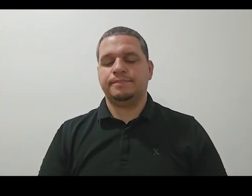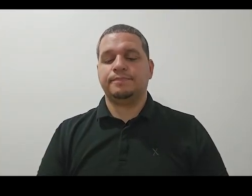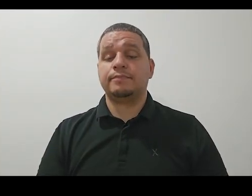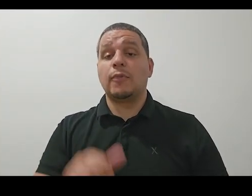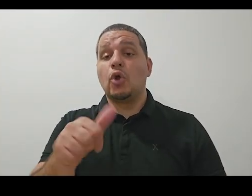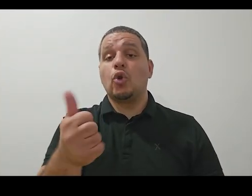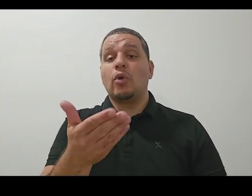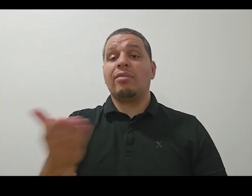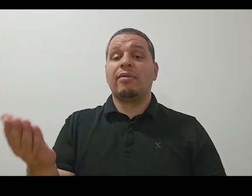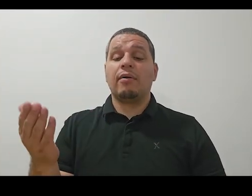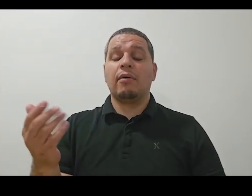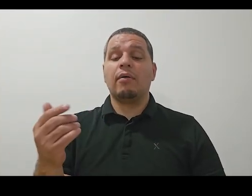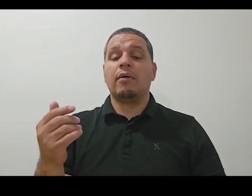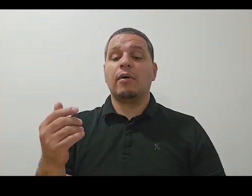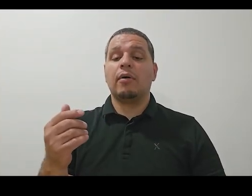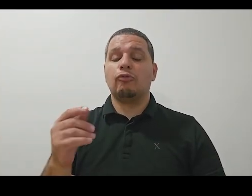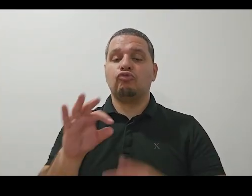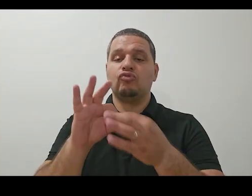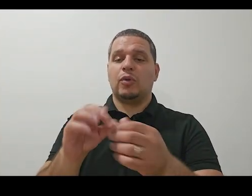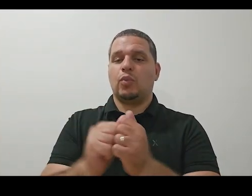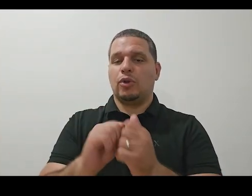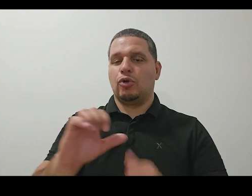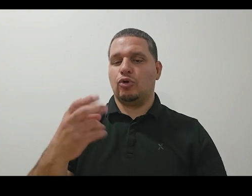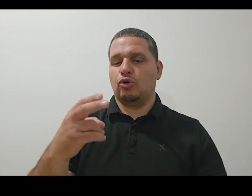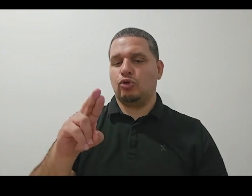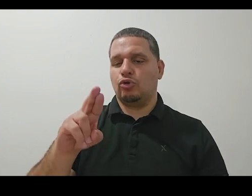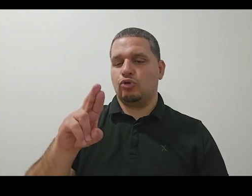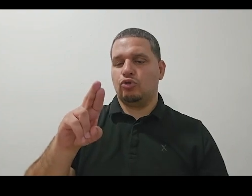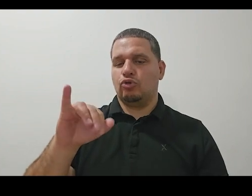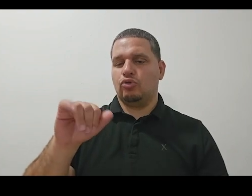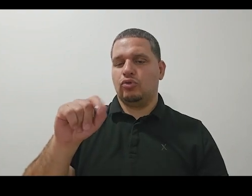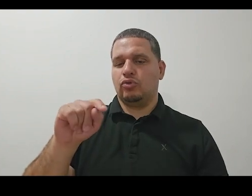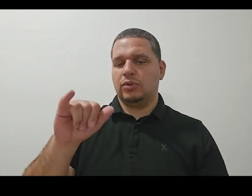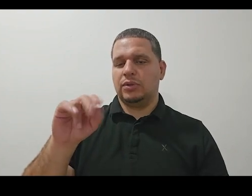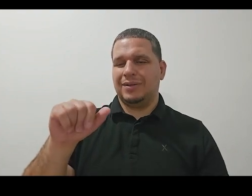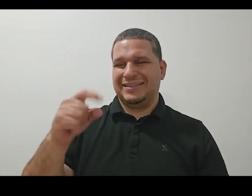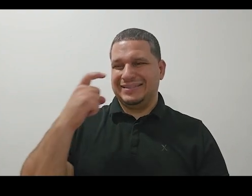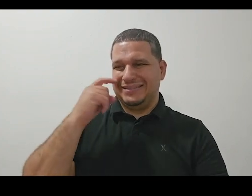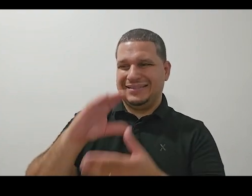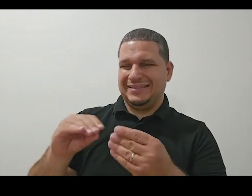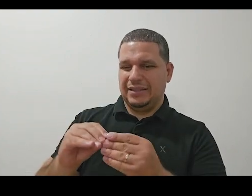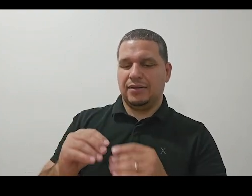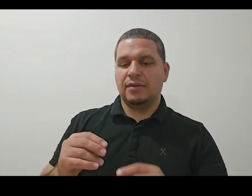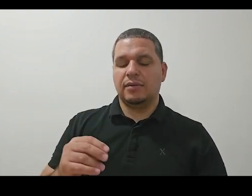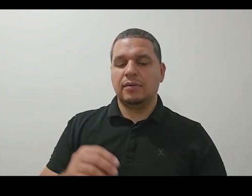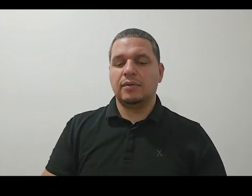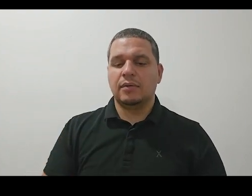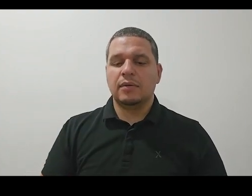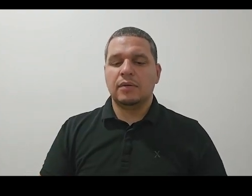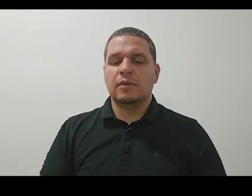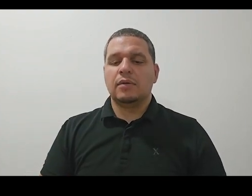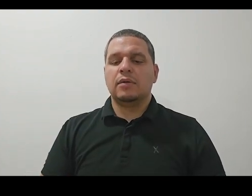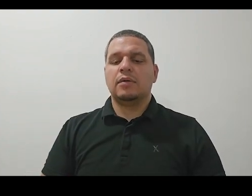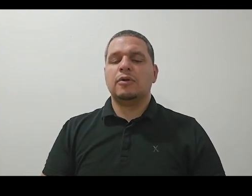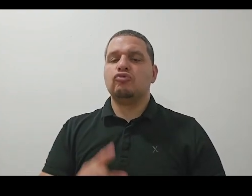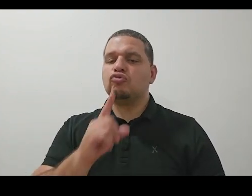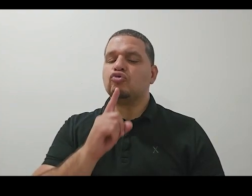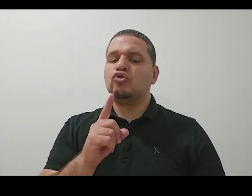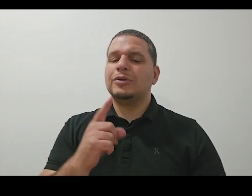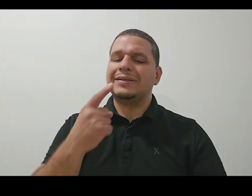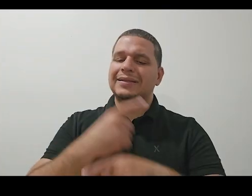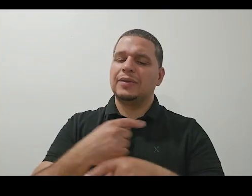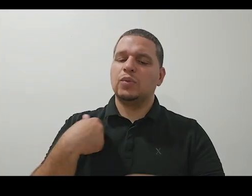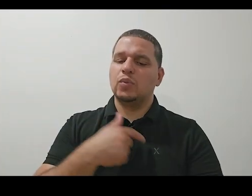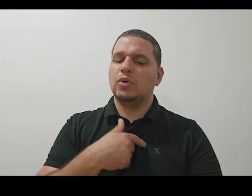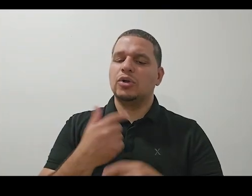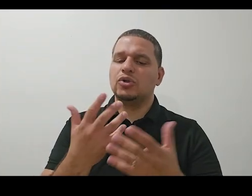Same point. And then another thing I want to say is related to what Christina shared before, which is there are days that we want to be